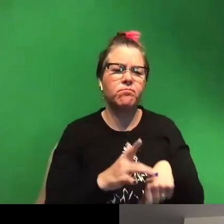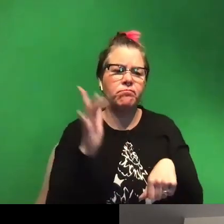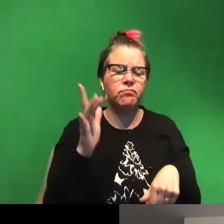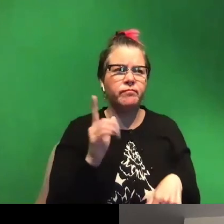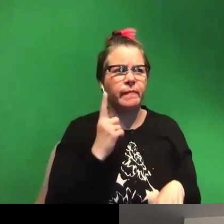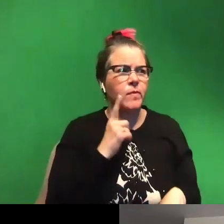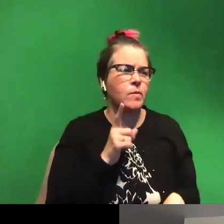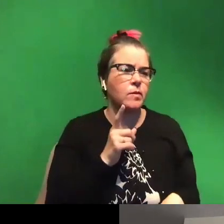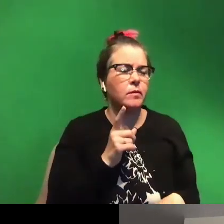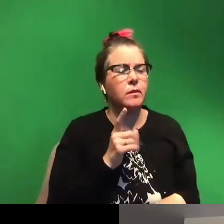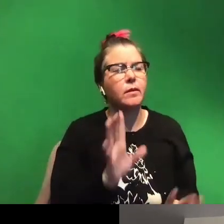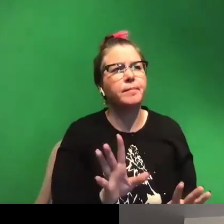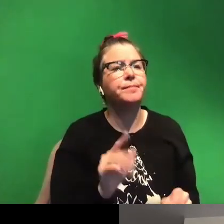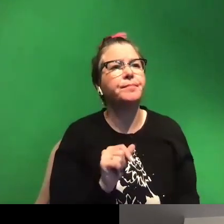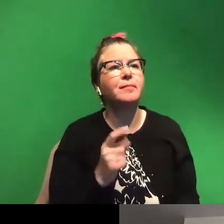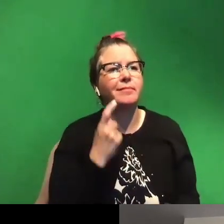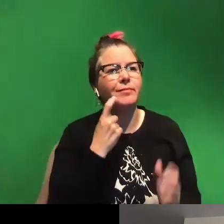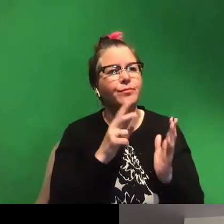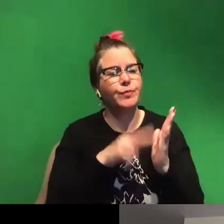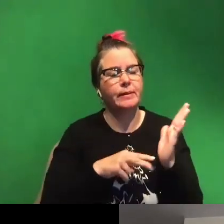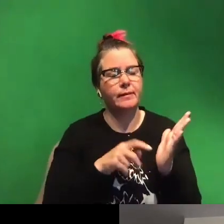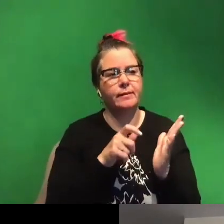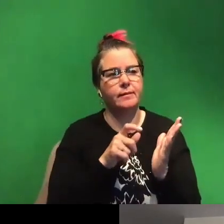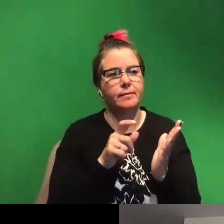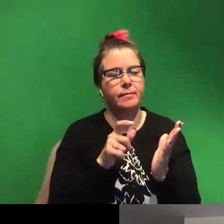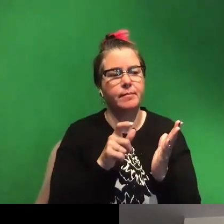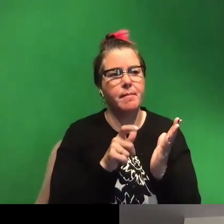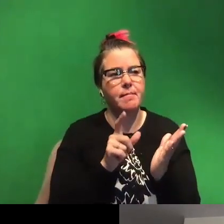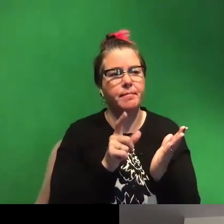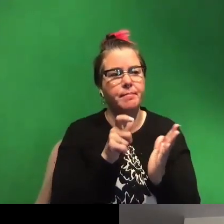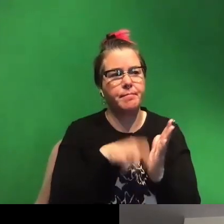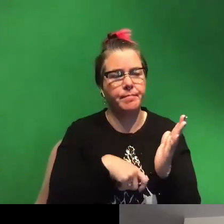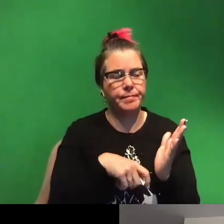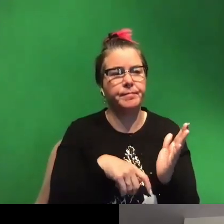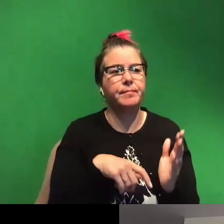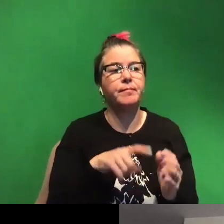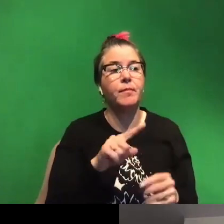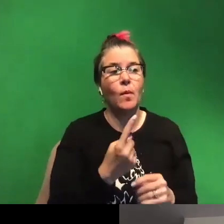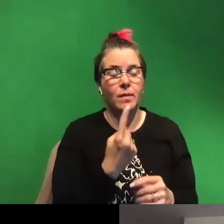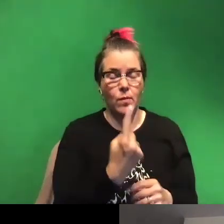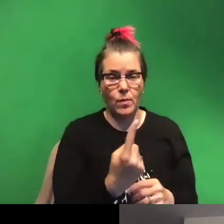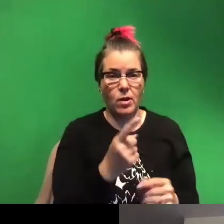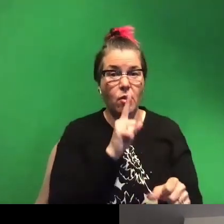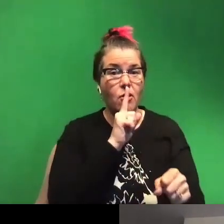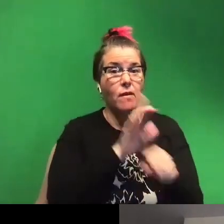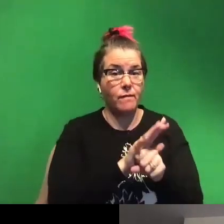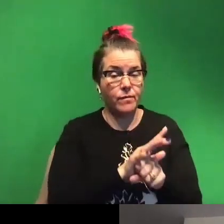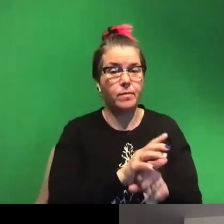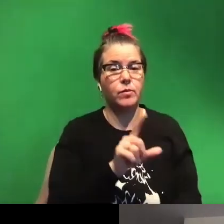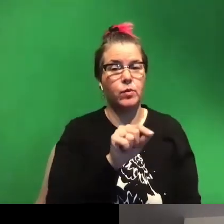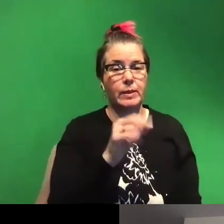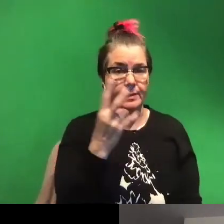for. So I was just reading a paper actually, and the only one that we have confirmed was in